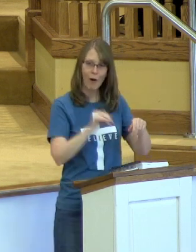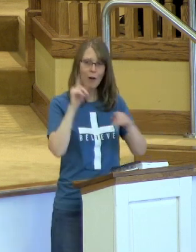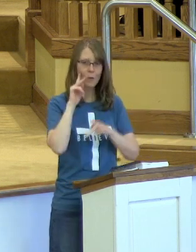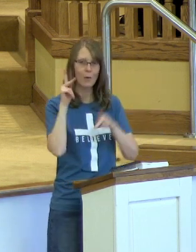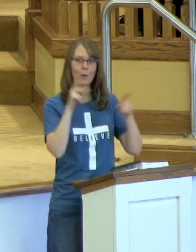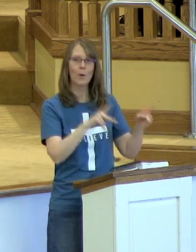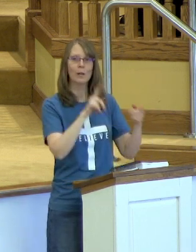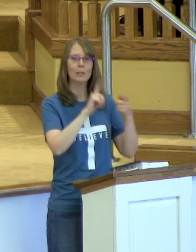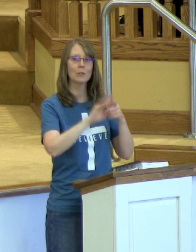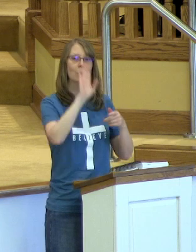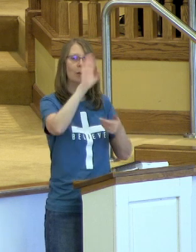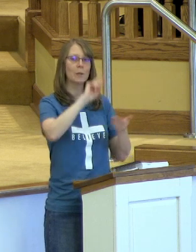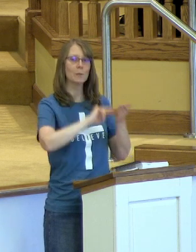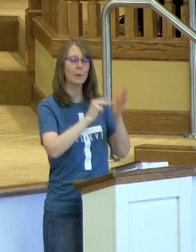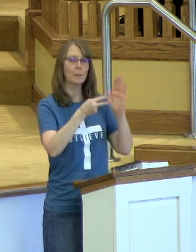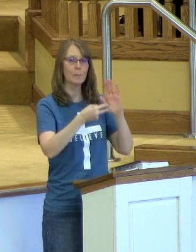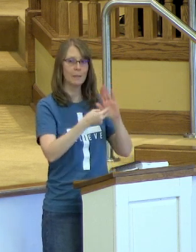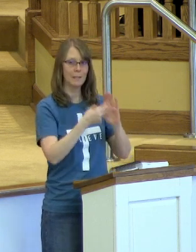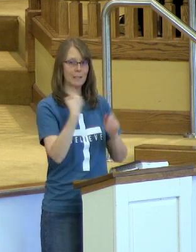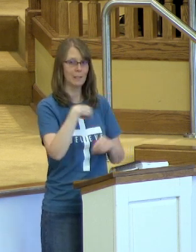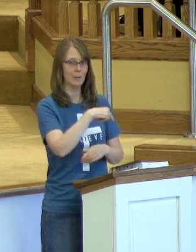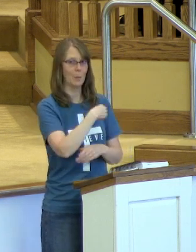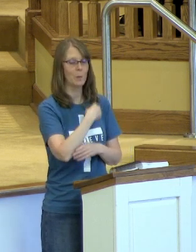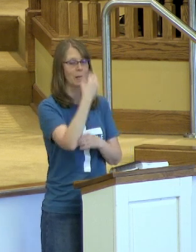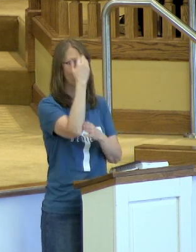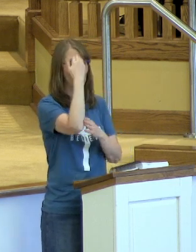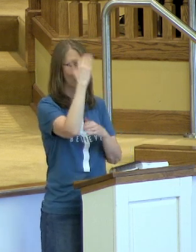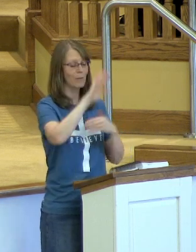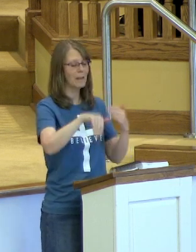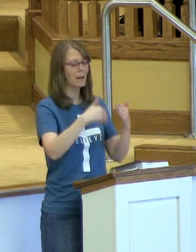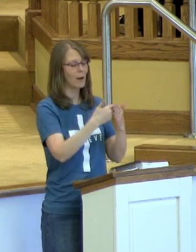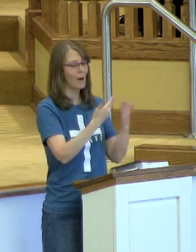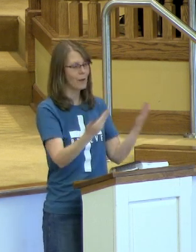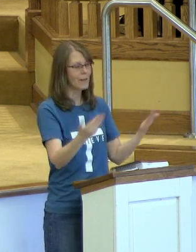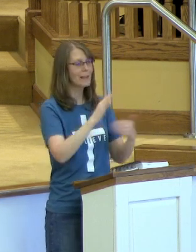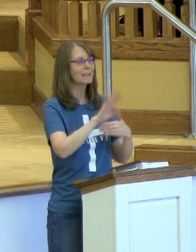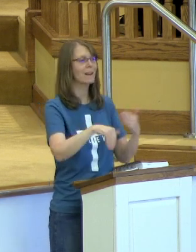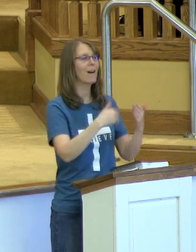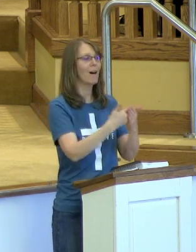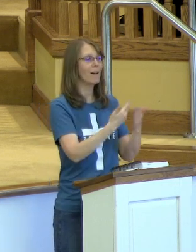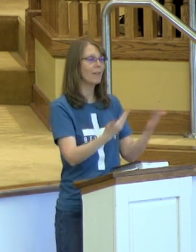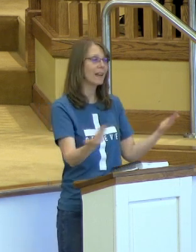His purpose. For we know that